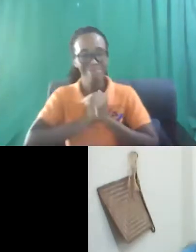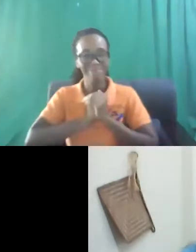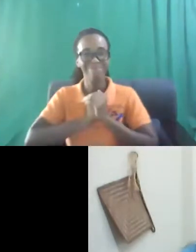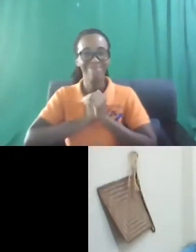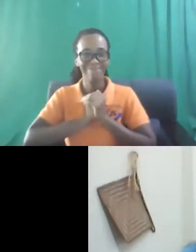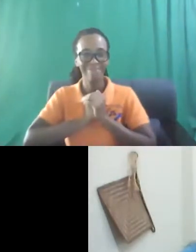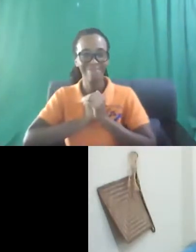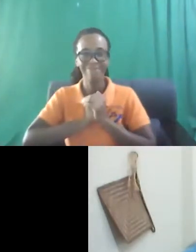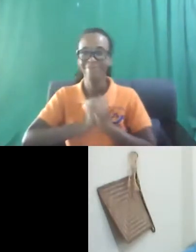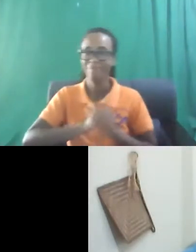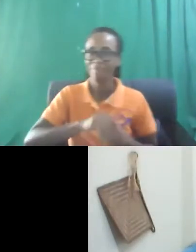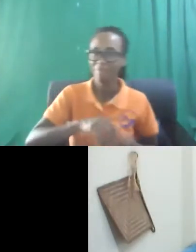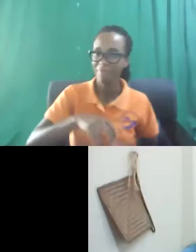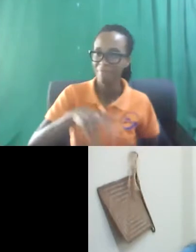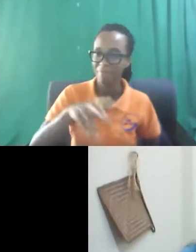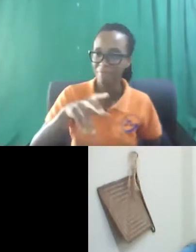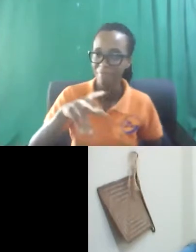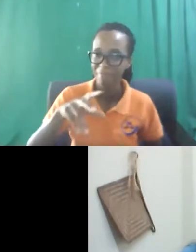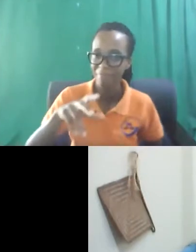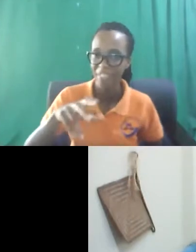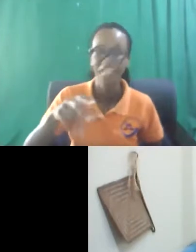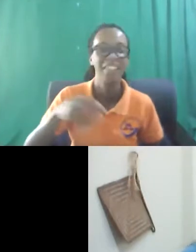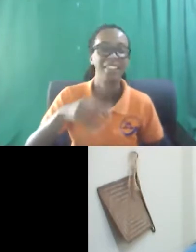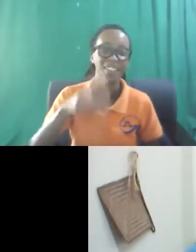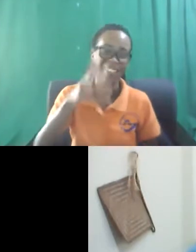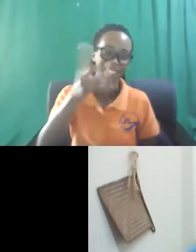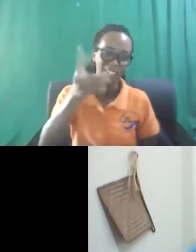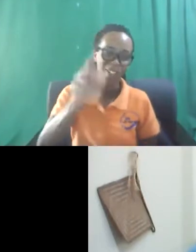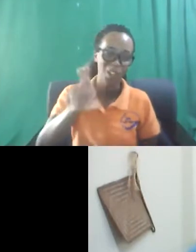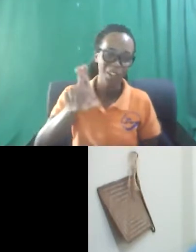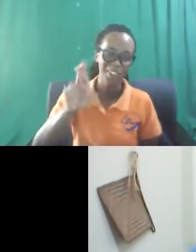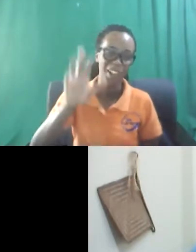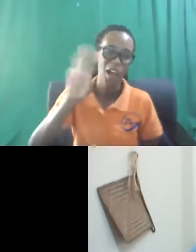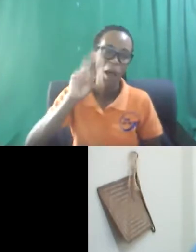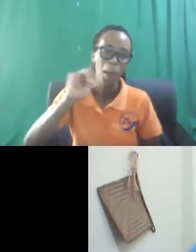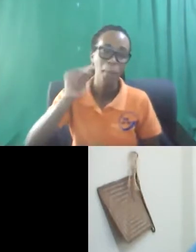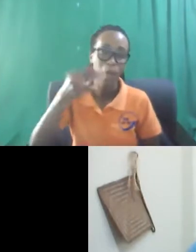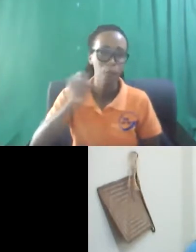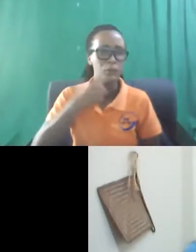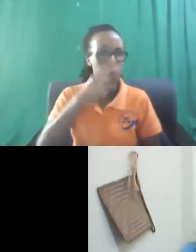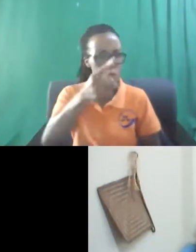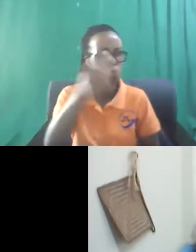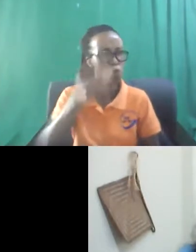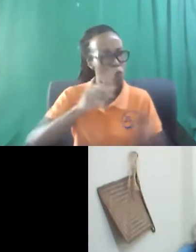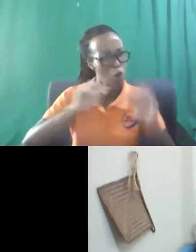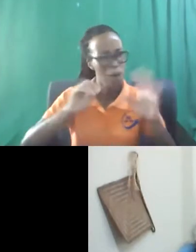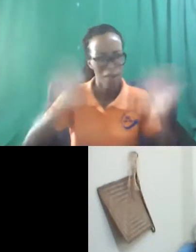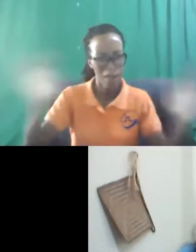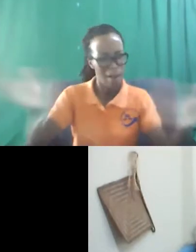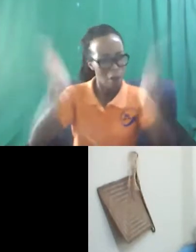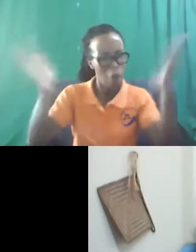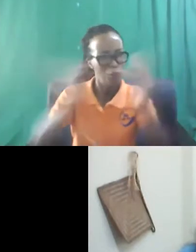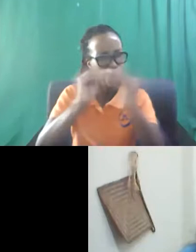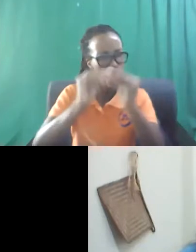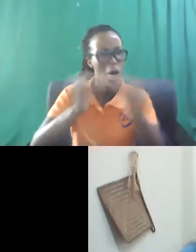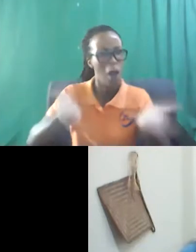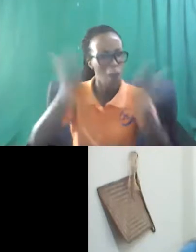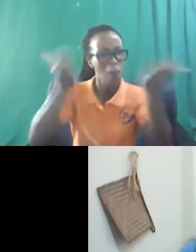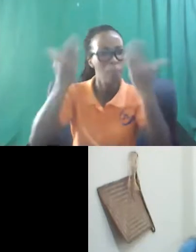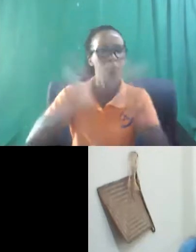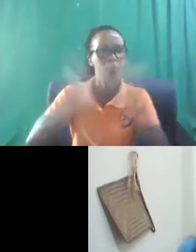Dr. Matthews is saying in the chat, preach. Yes. So what inspired you to become a linguist?